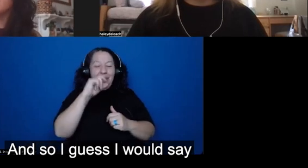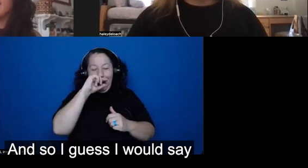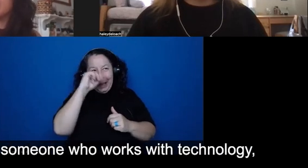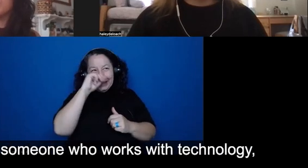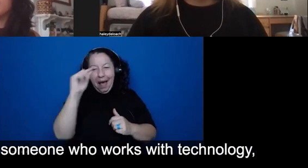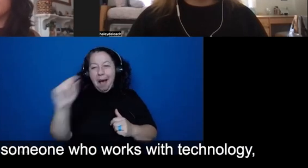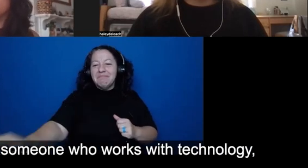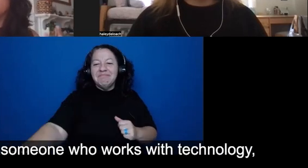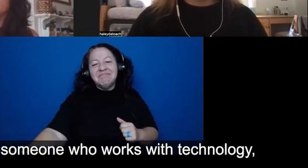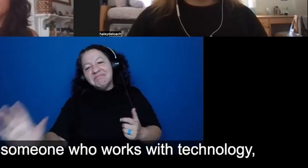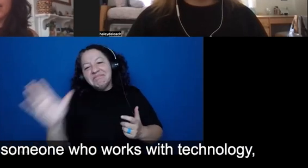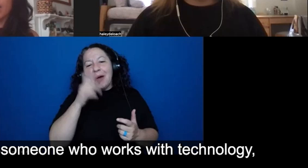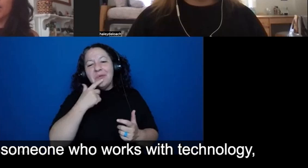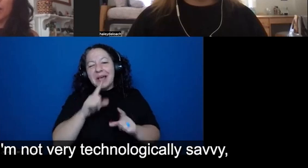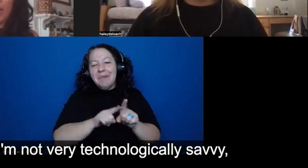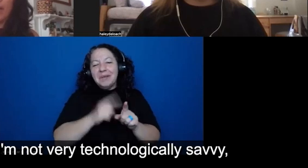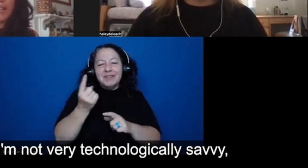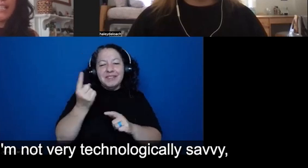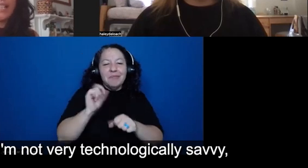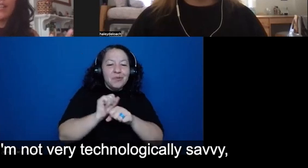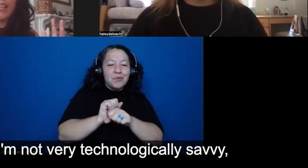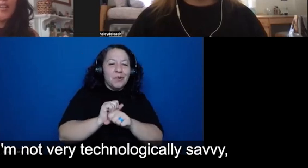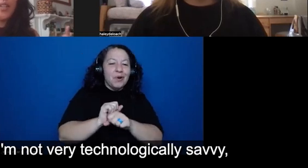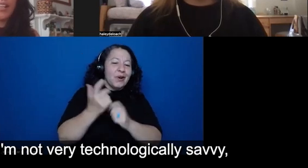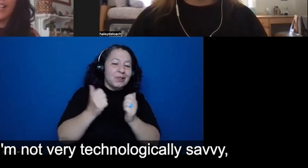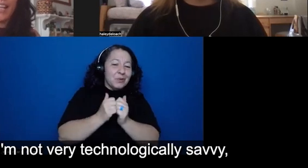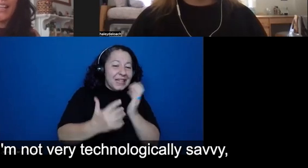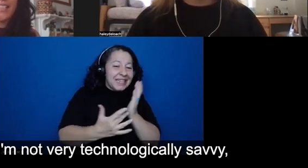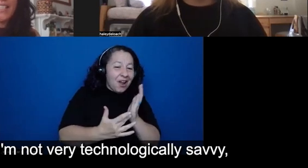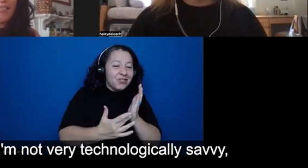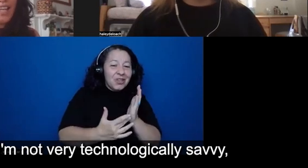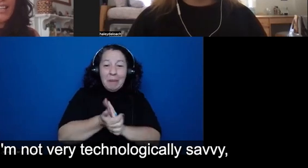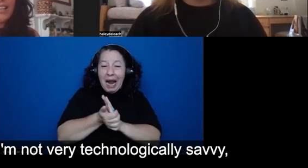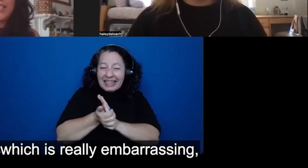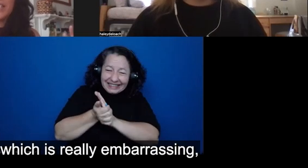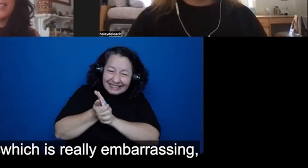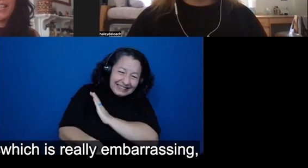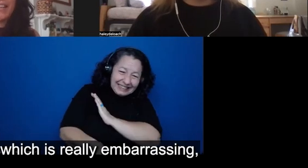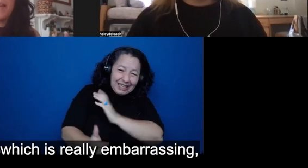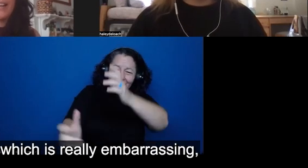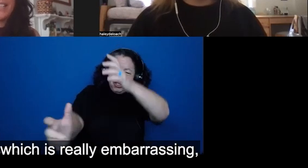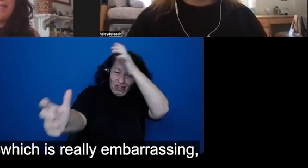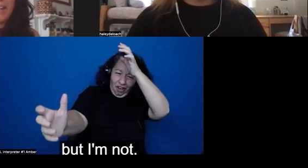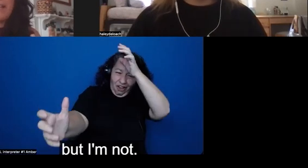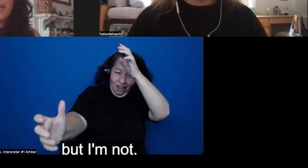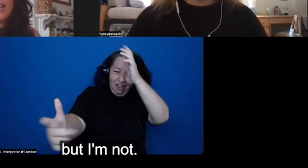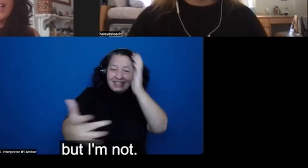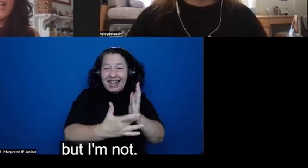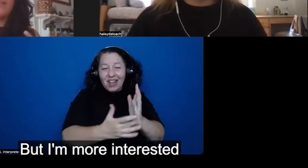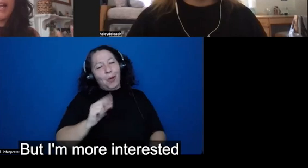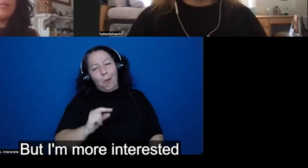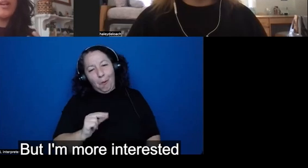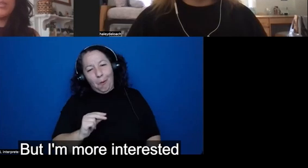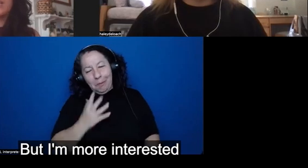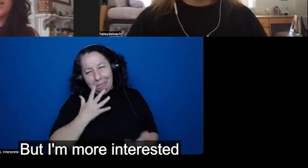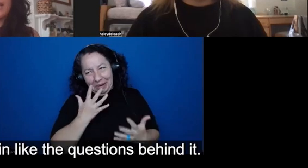I would say I'm also someone who works with technology, but I'm not very technologically savvy, which is really embarrassing, but I'm not.